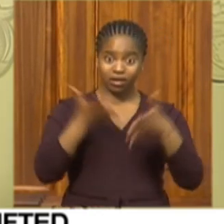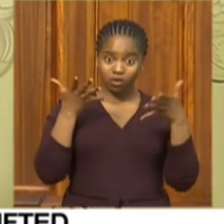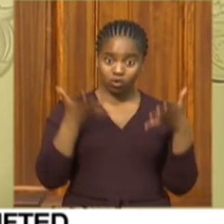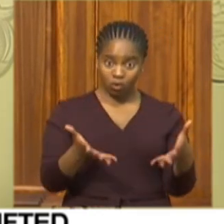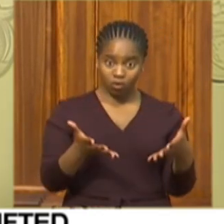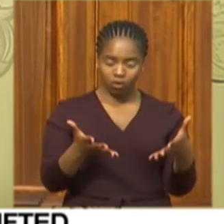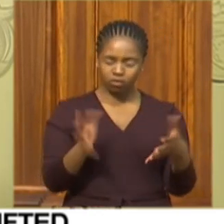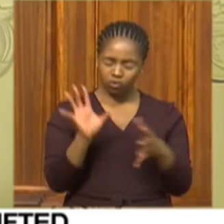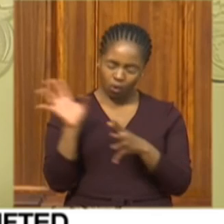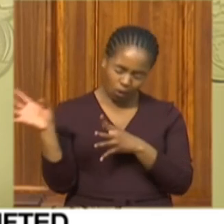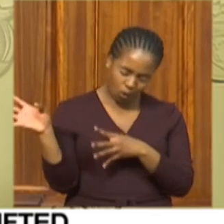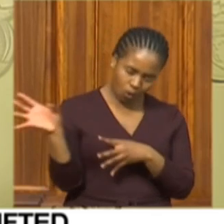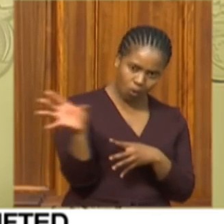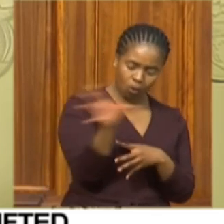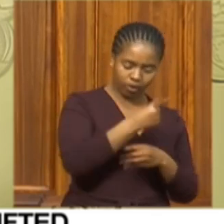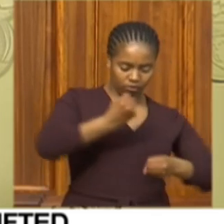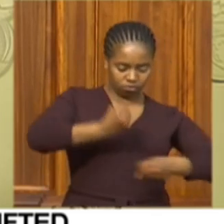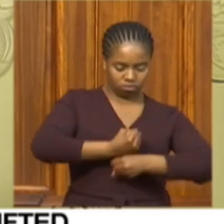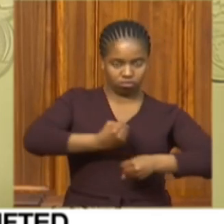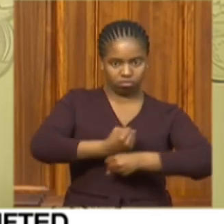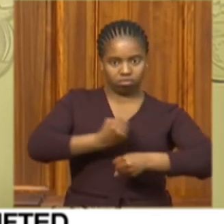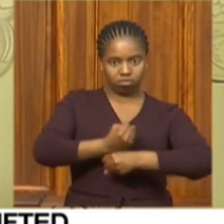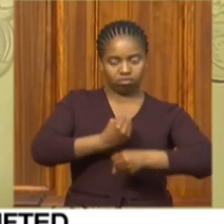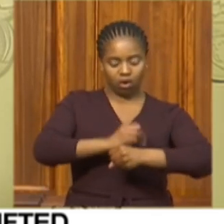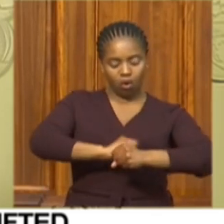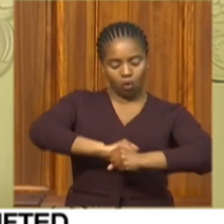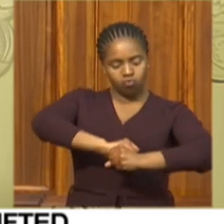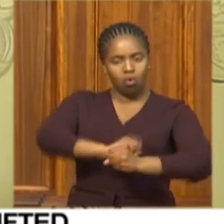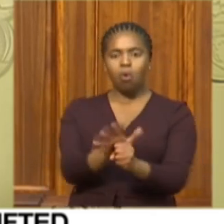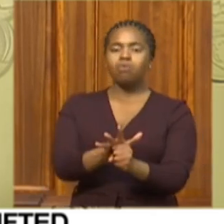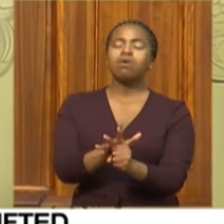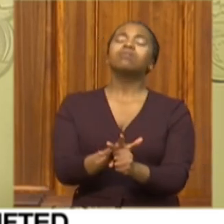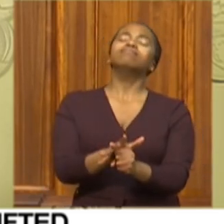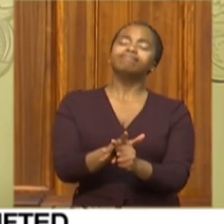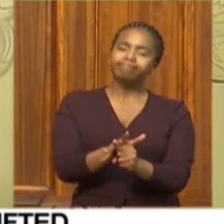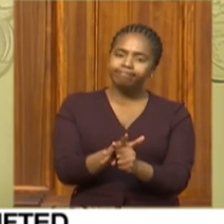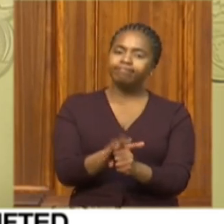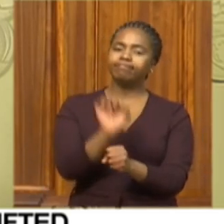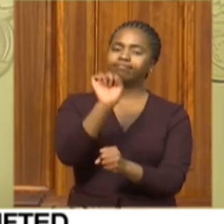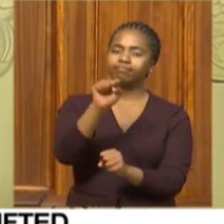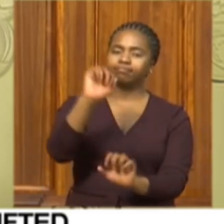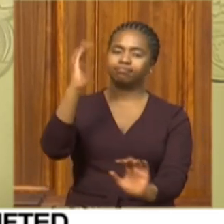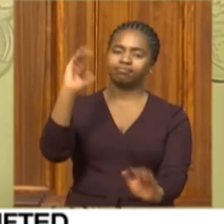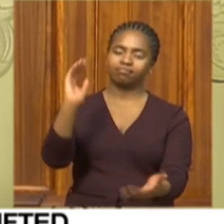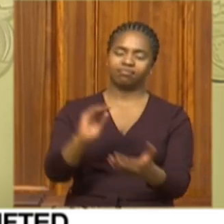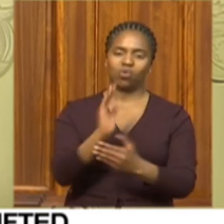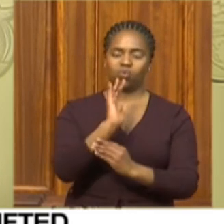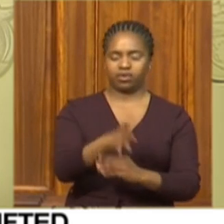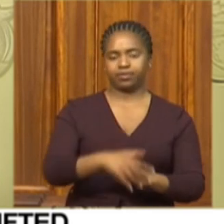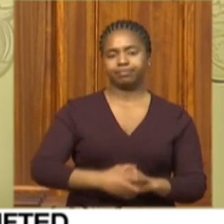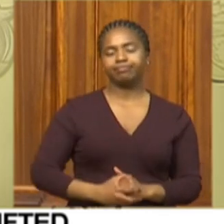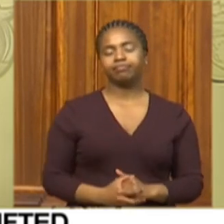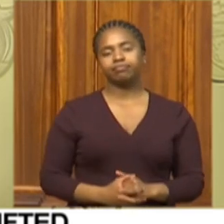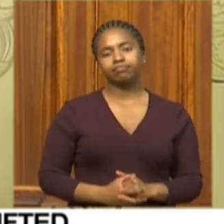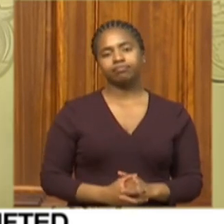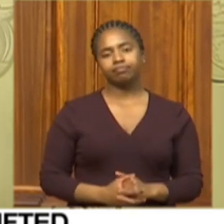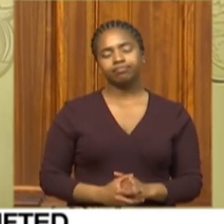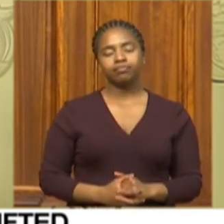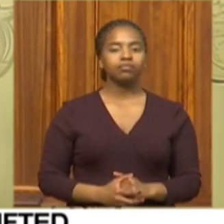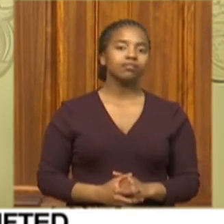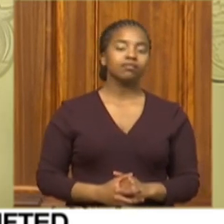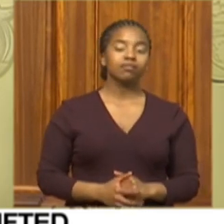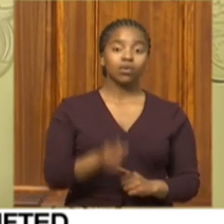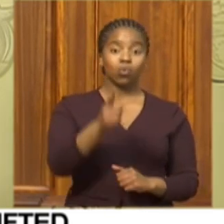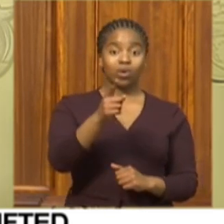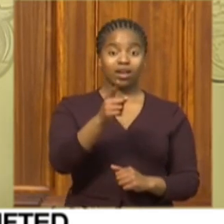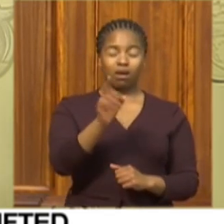response to the virus will have its greatest effect. Alongside basic precautions